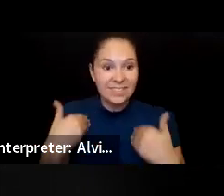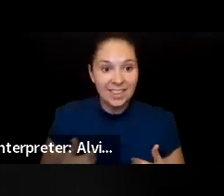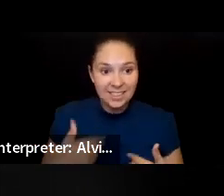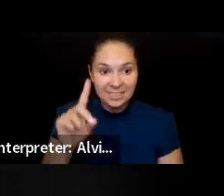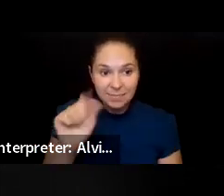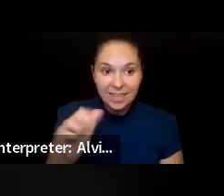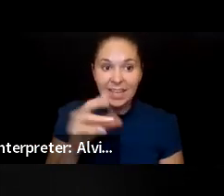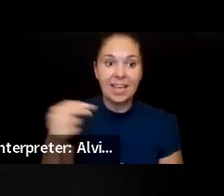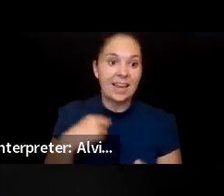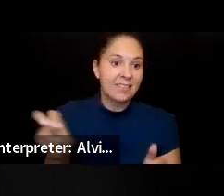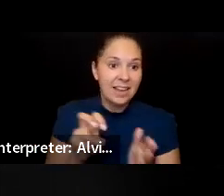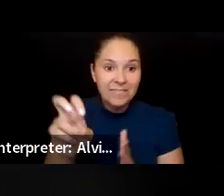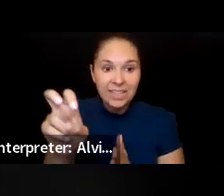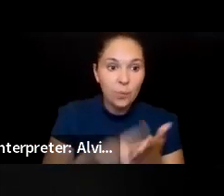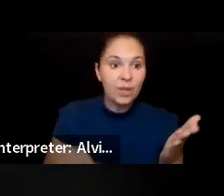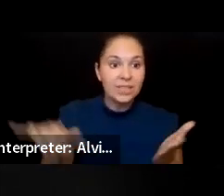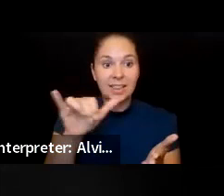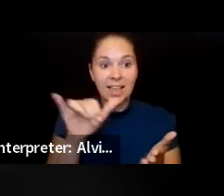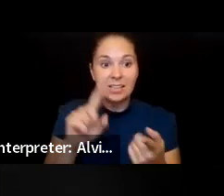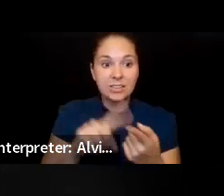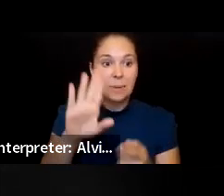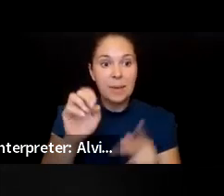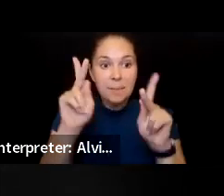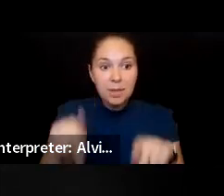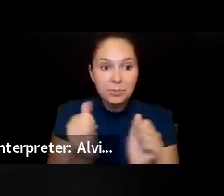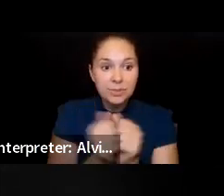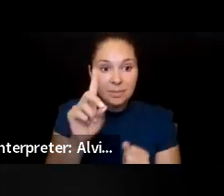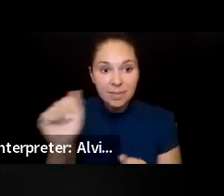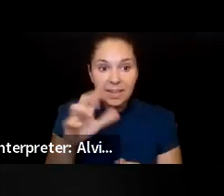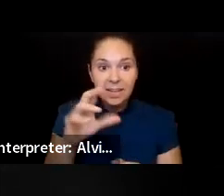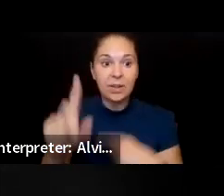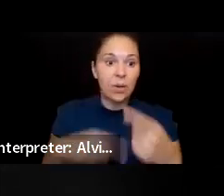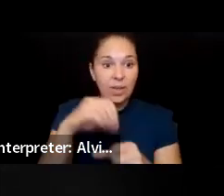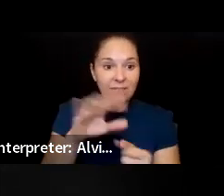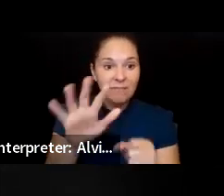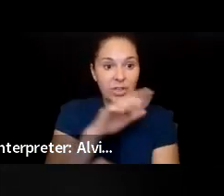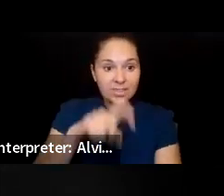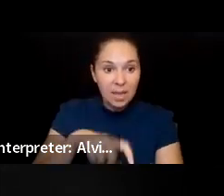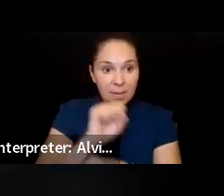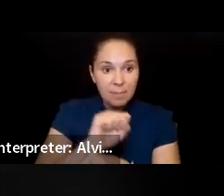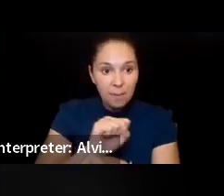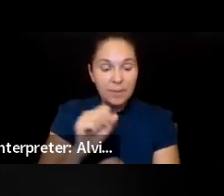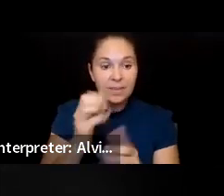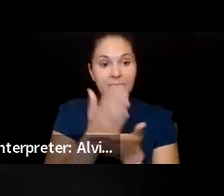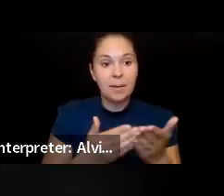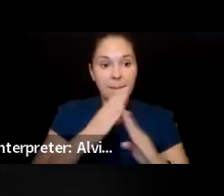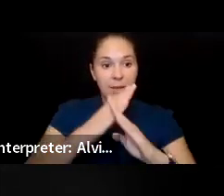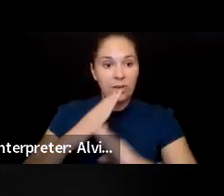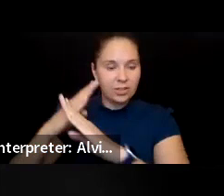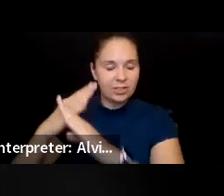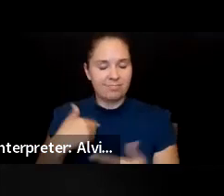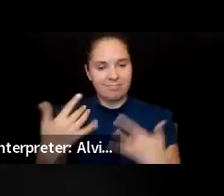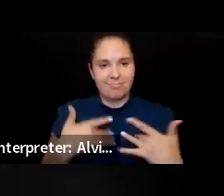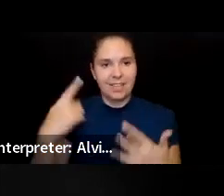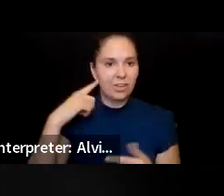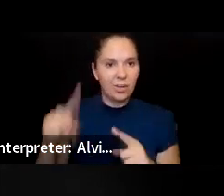and I've navigated what it's like to be a person with disability and go into full-time employment and some of those barriers. So excited to hear